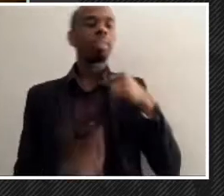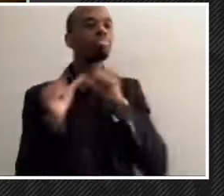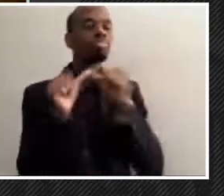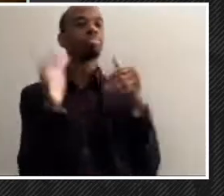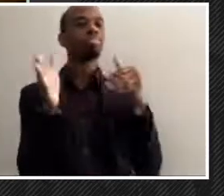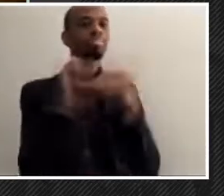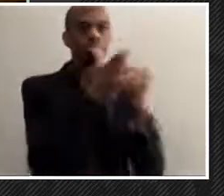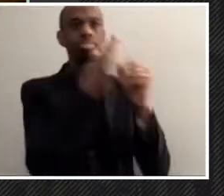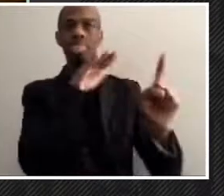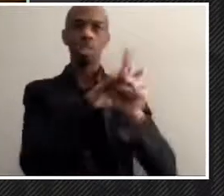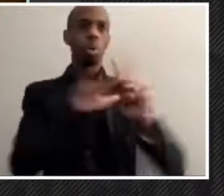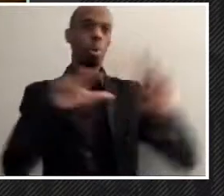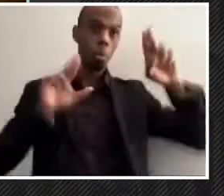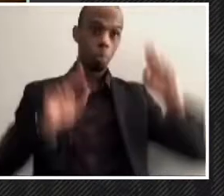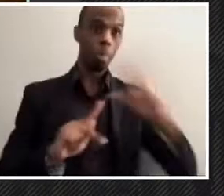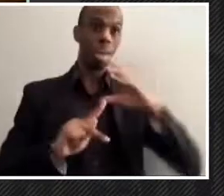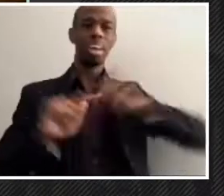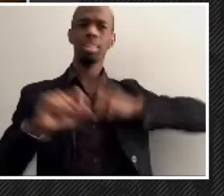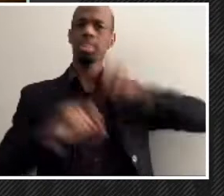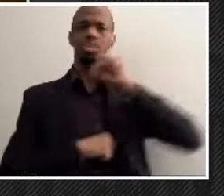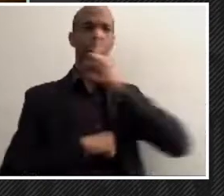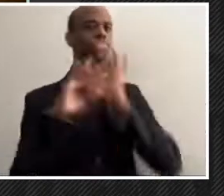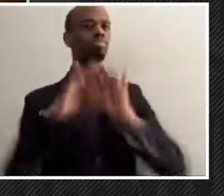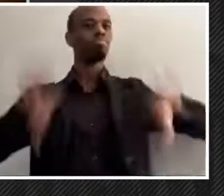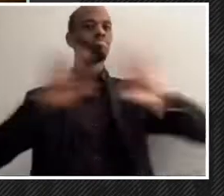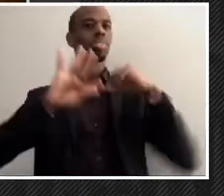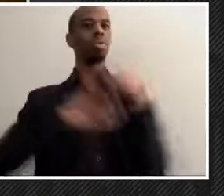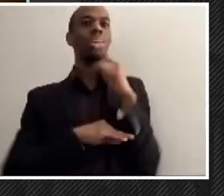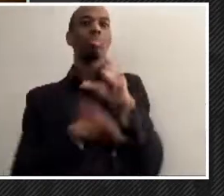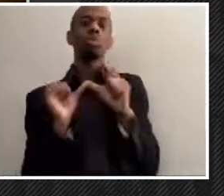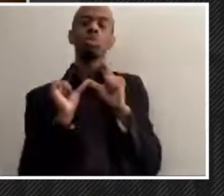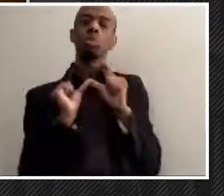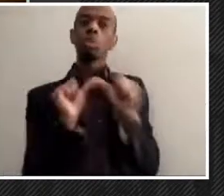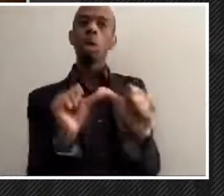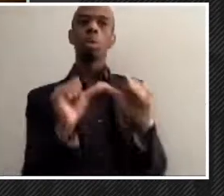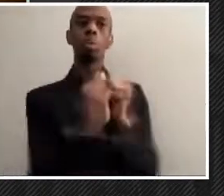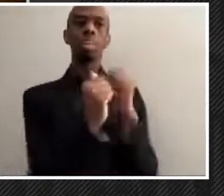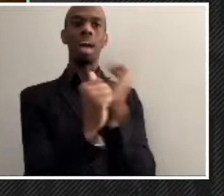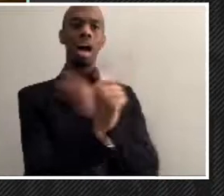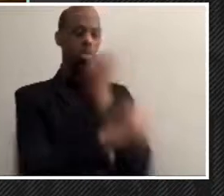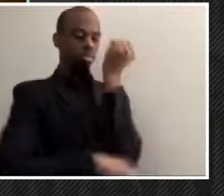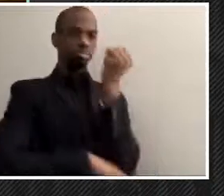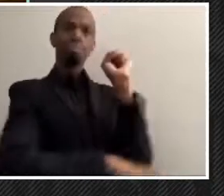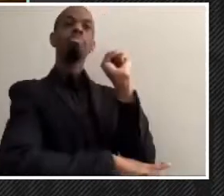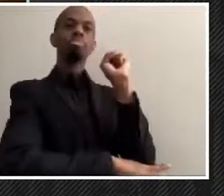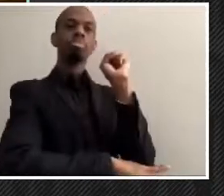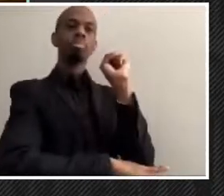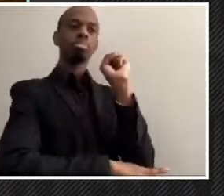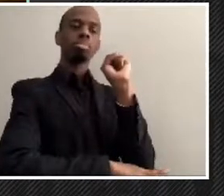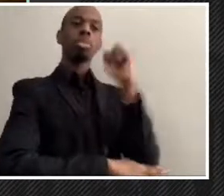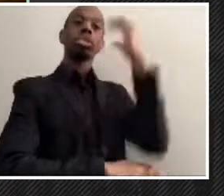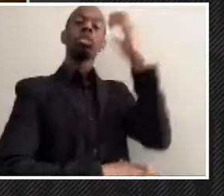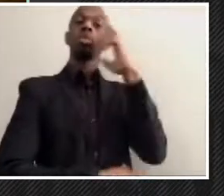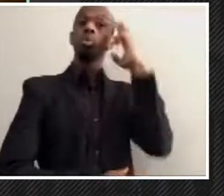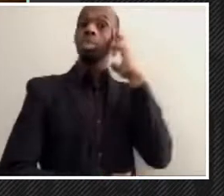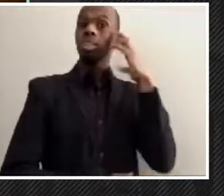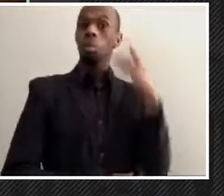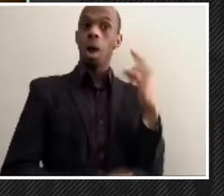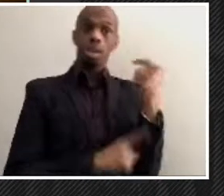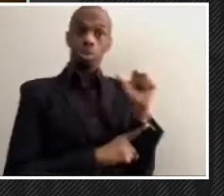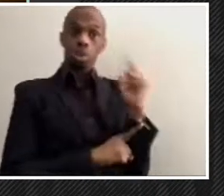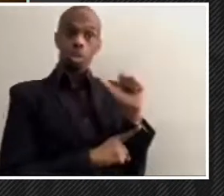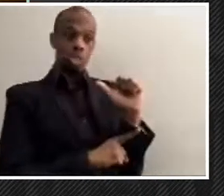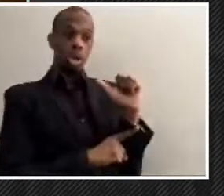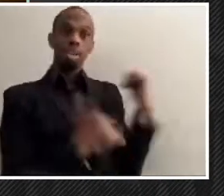is paramount is that we be consistent in our advocacy, right? The reason Georgia flipped blue is because of years